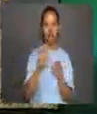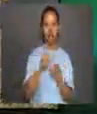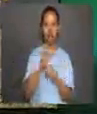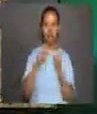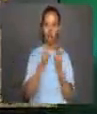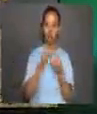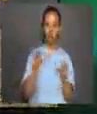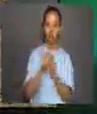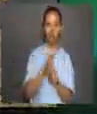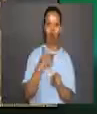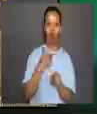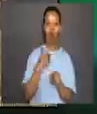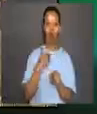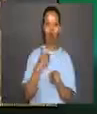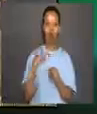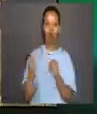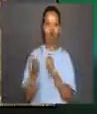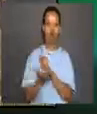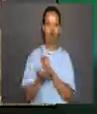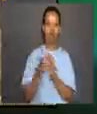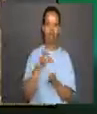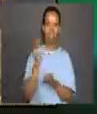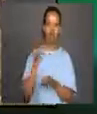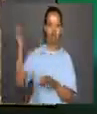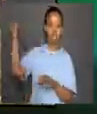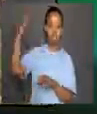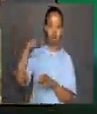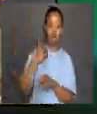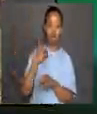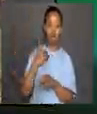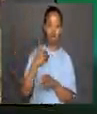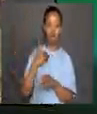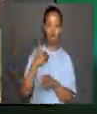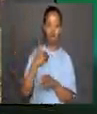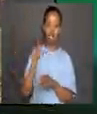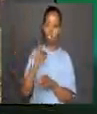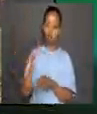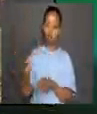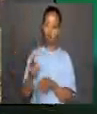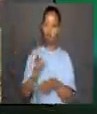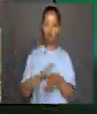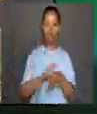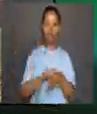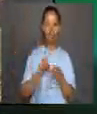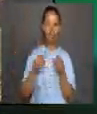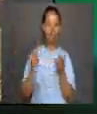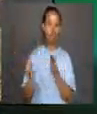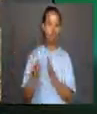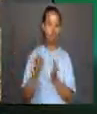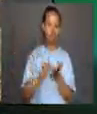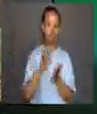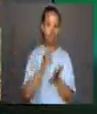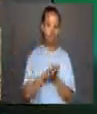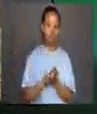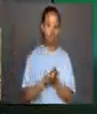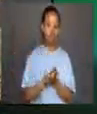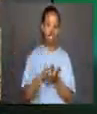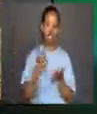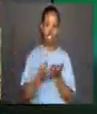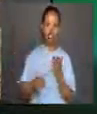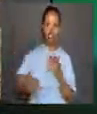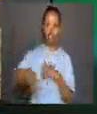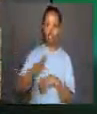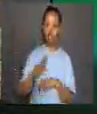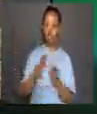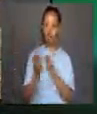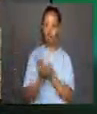sun remains in the sky for about the same period of time. The